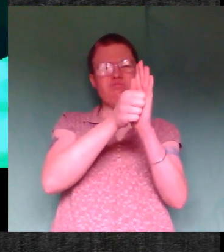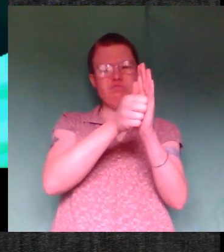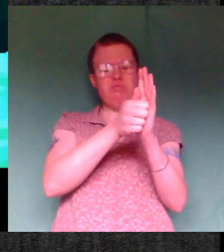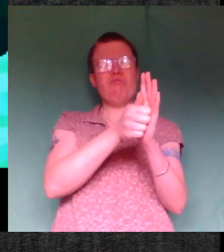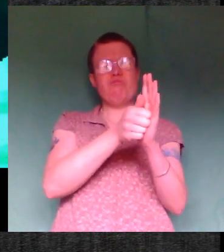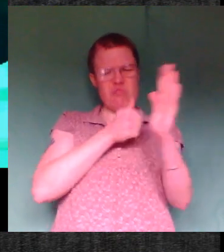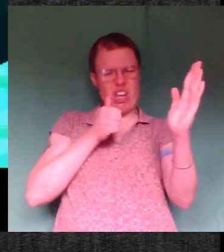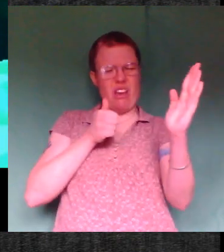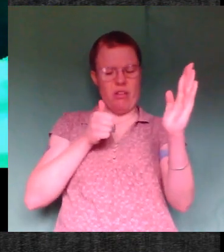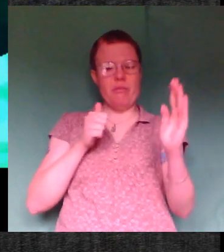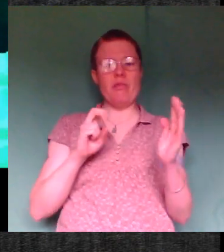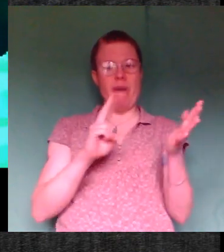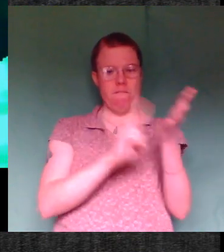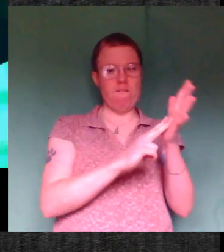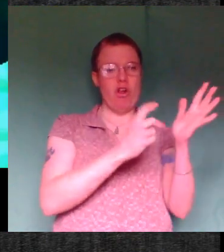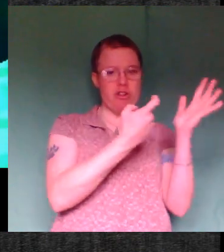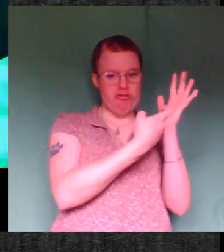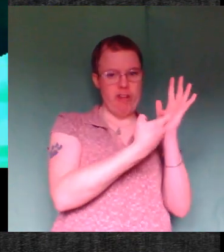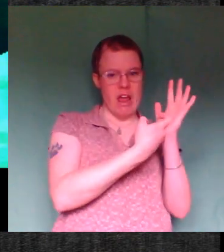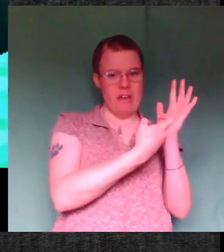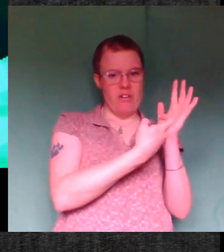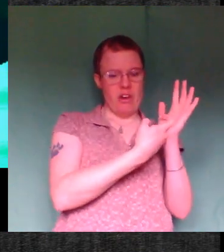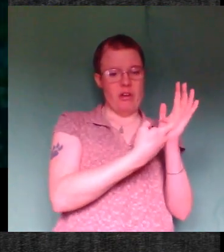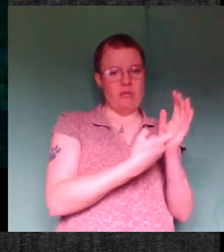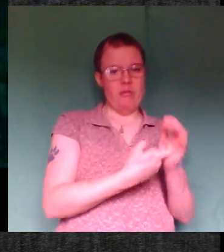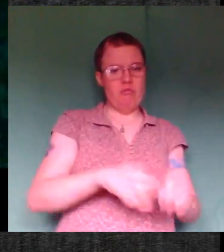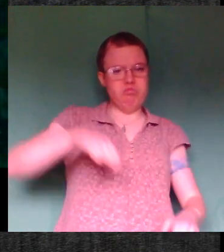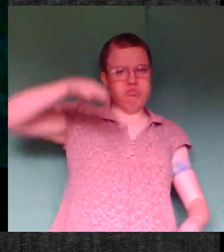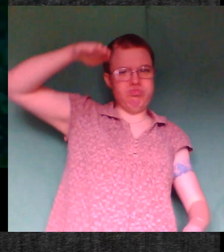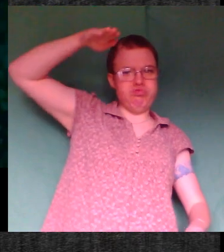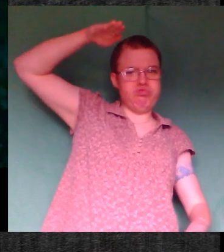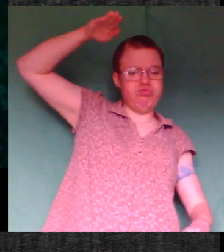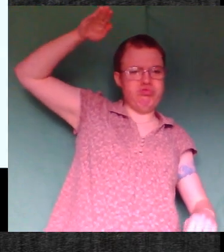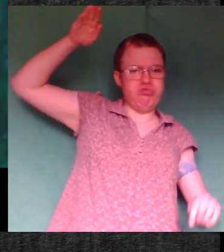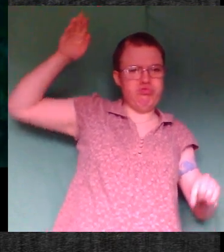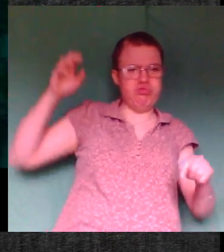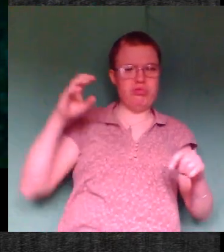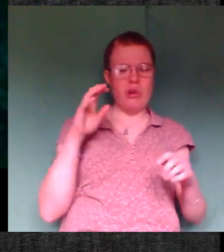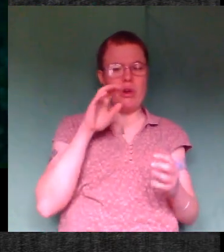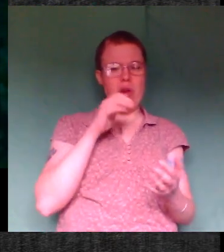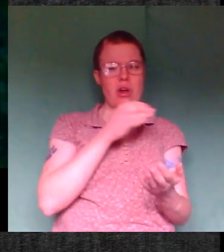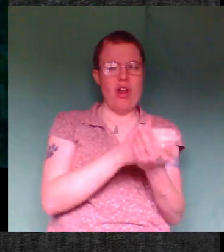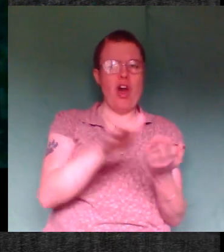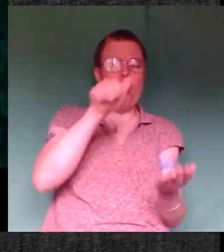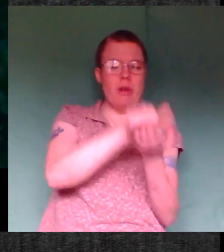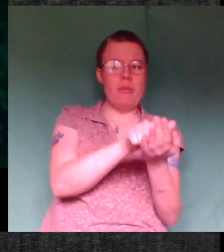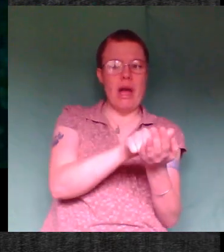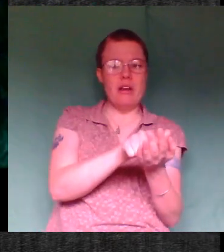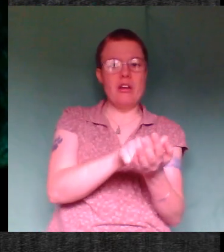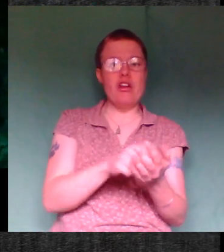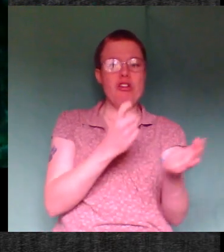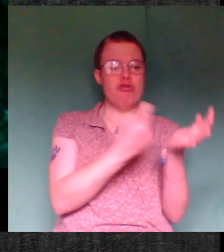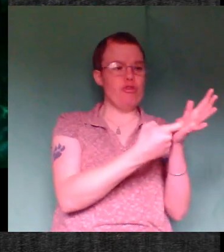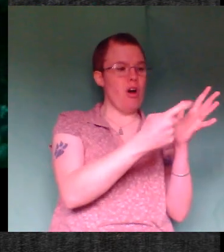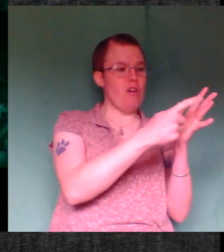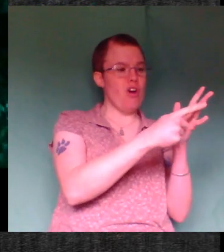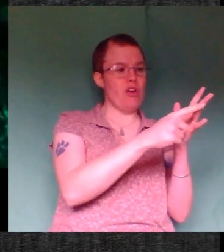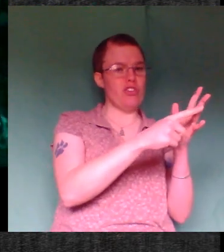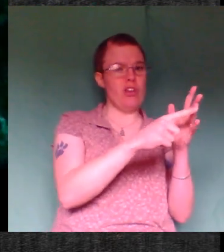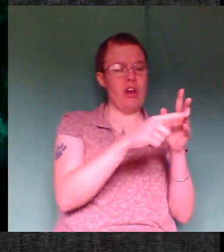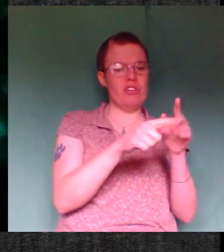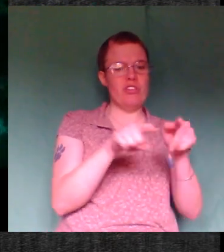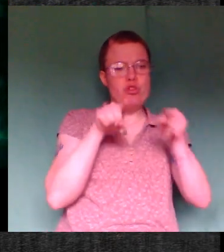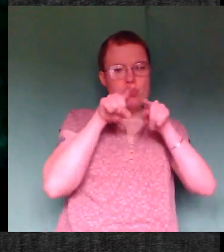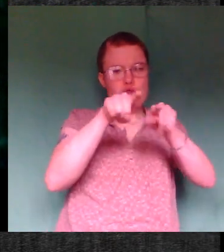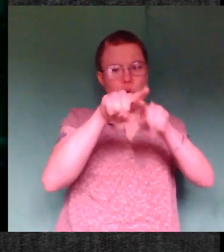charge of them, Foxhound's squad leader, Liquid Snake. Liquid Snake? The man with the